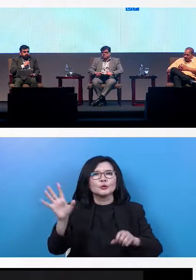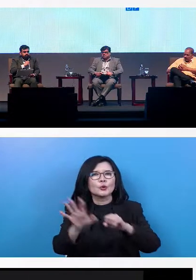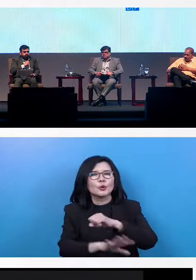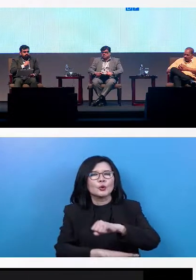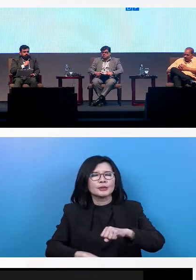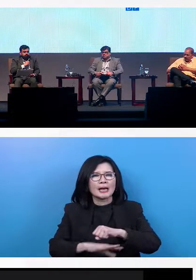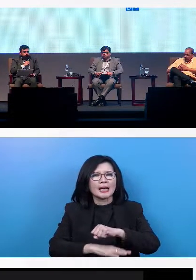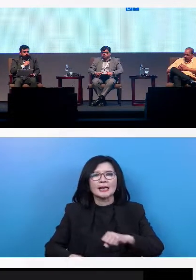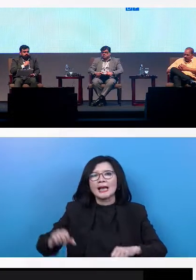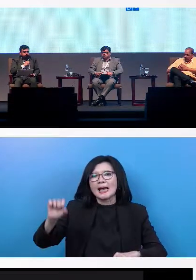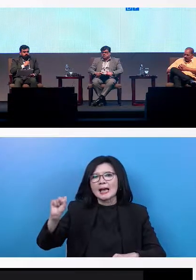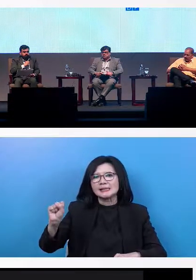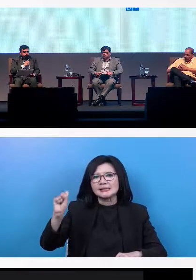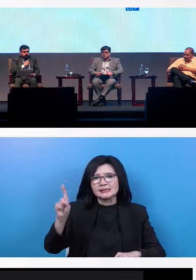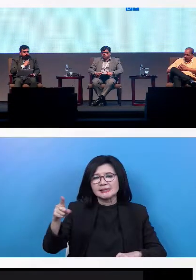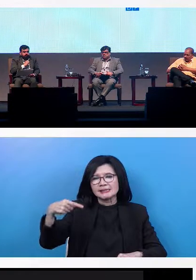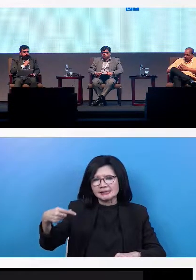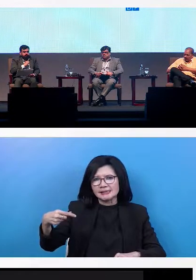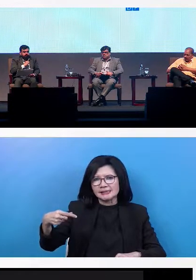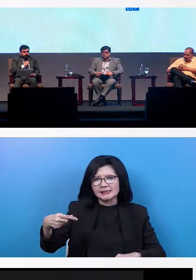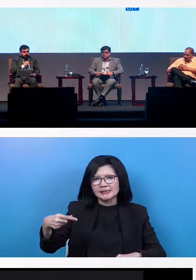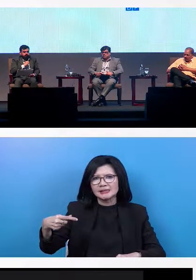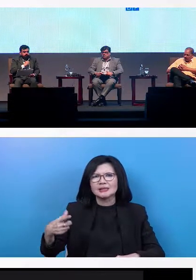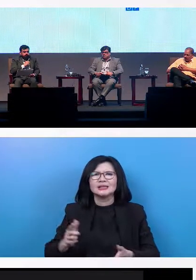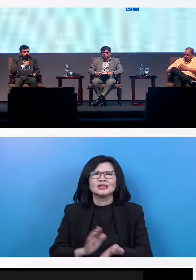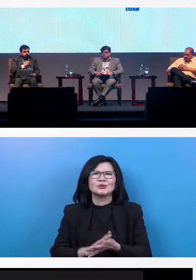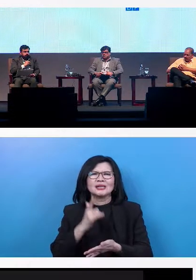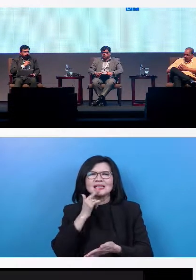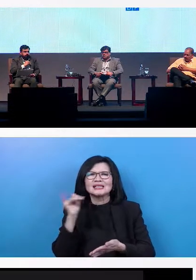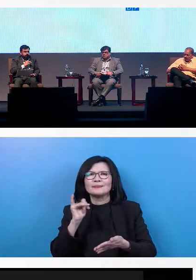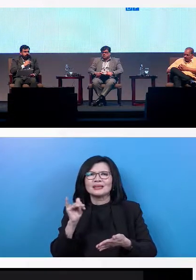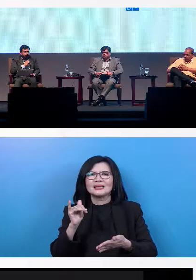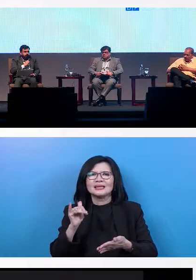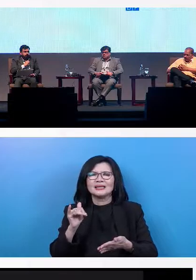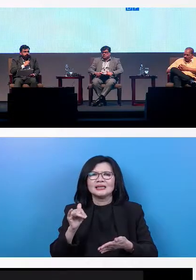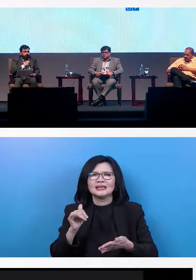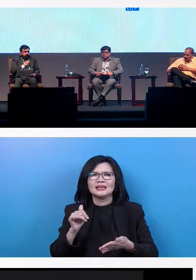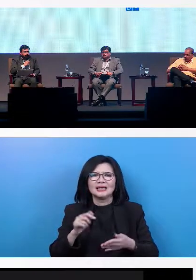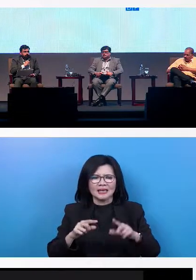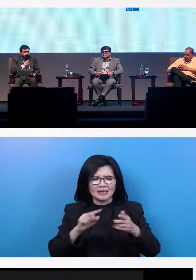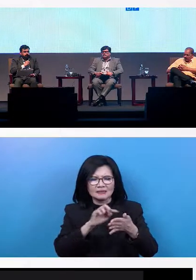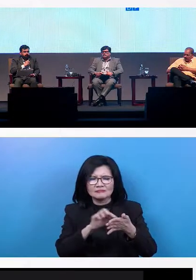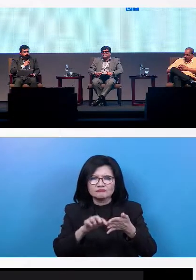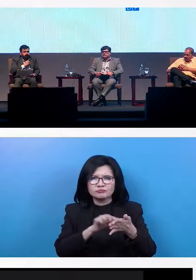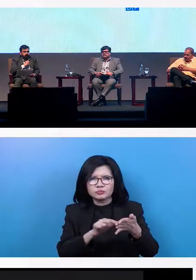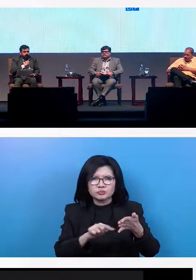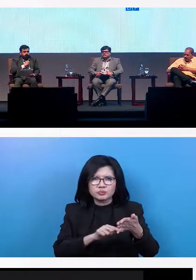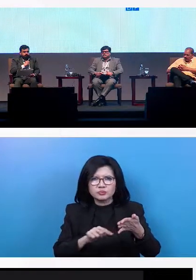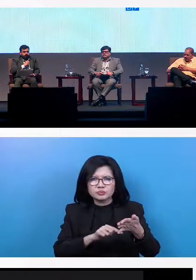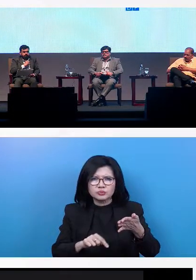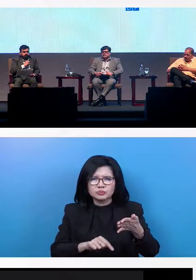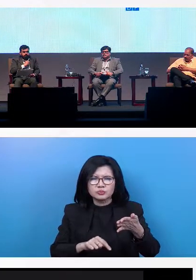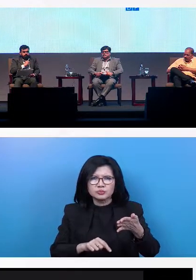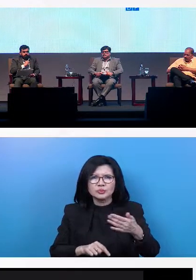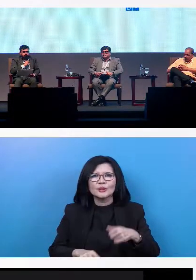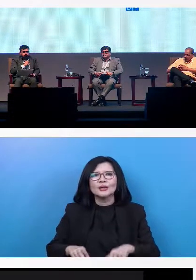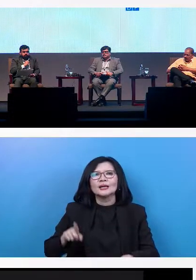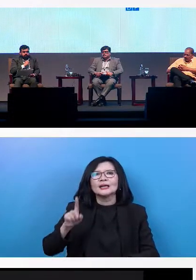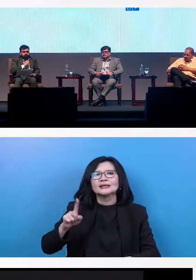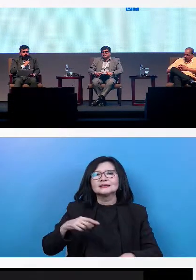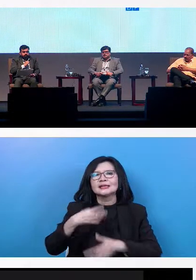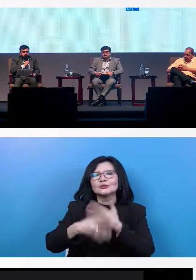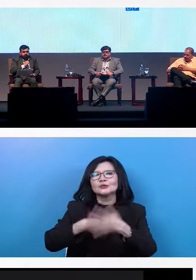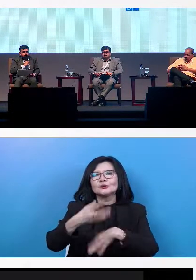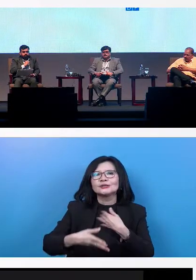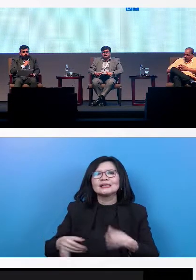Mutual Calculator with Swiss Re, which is the biggest reinsurer in the world, and has the sanction of the UNEP as well behind